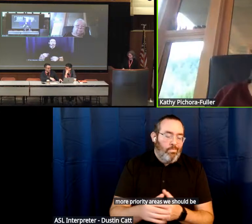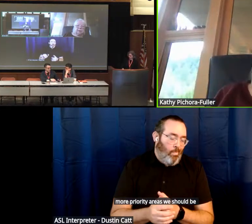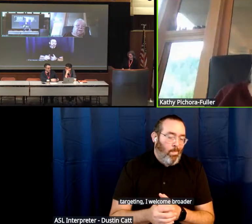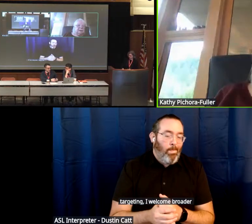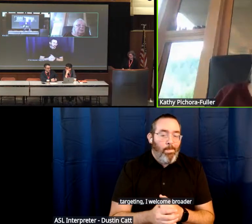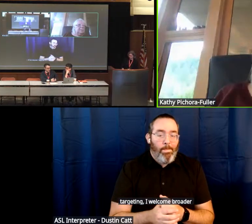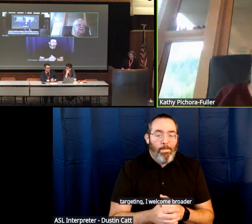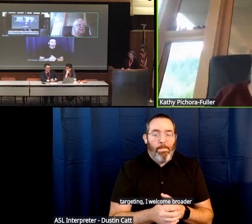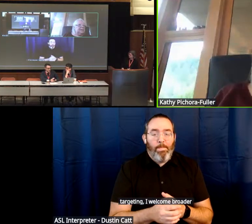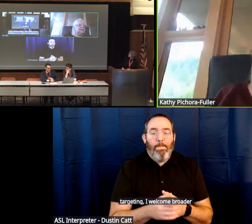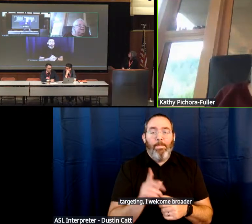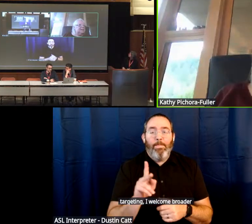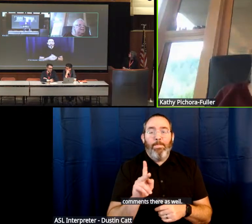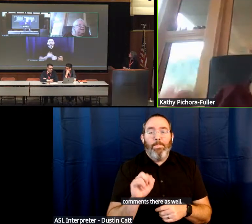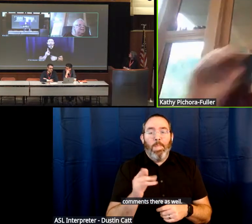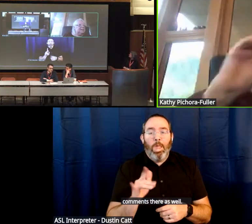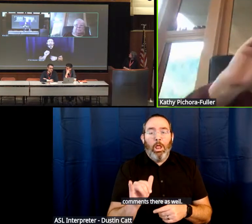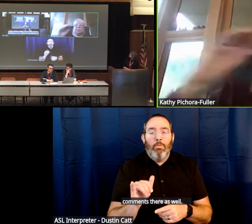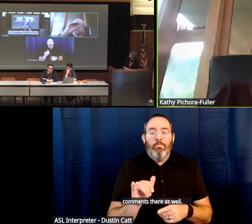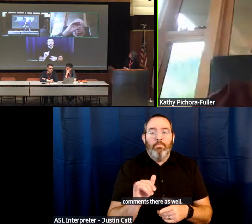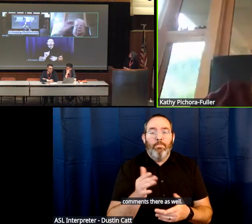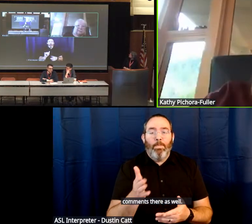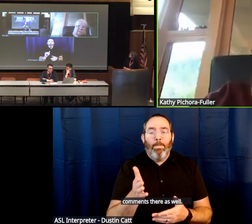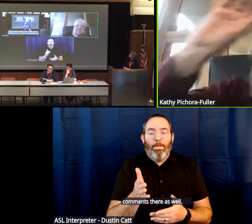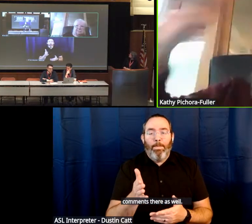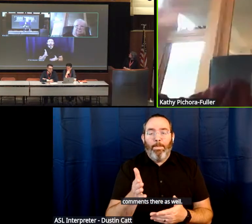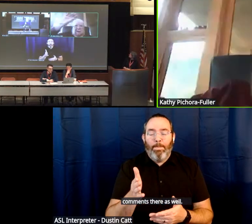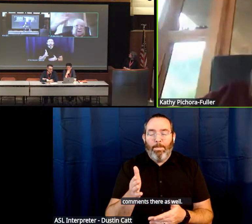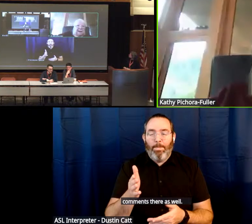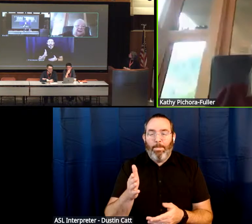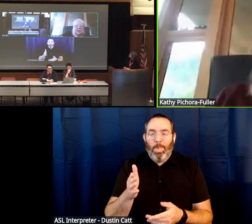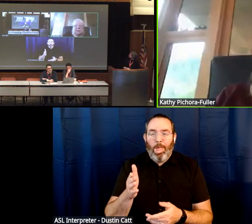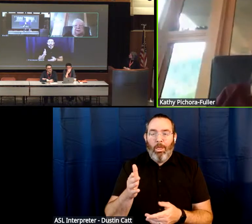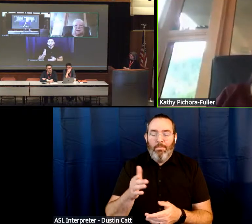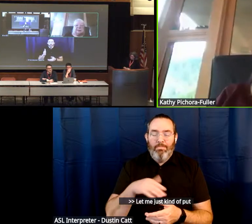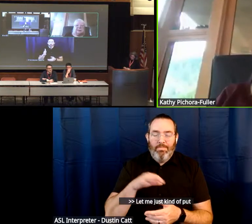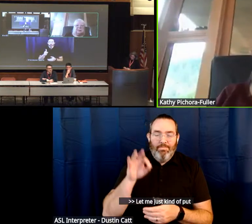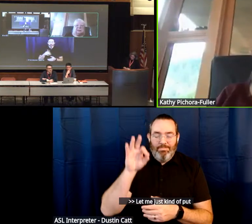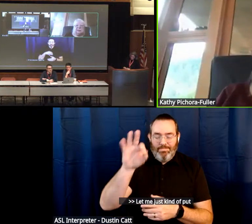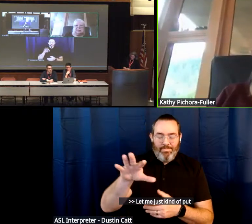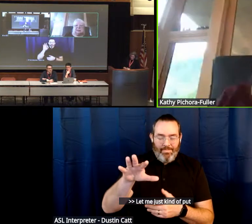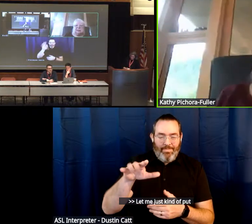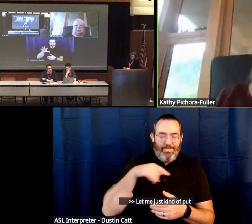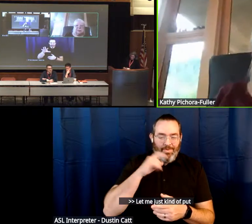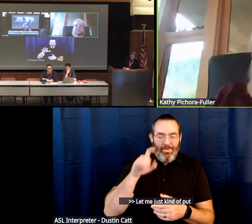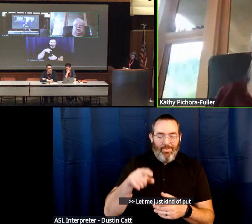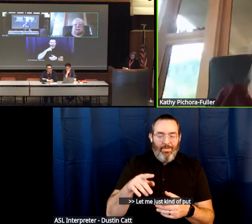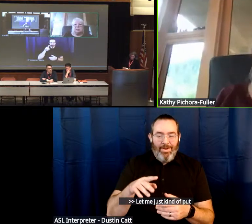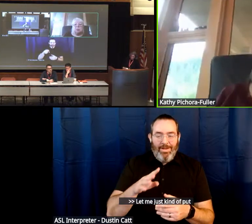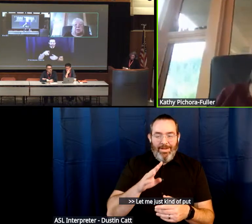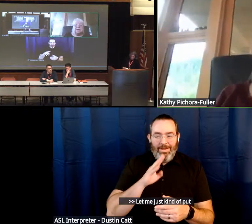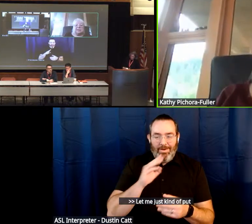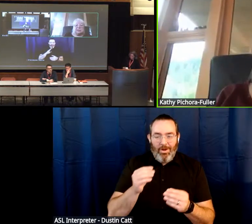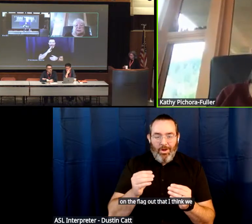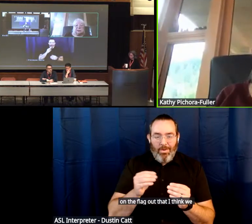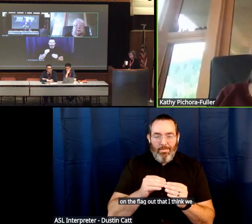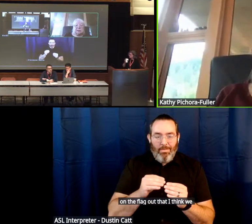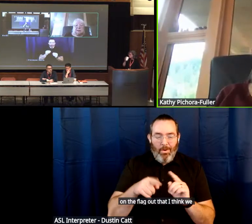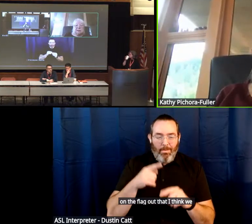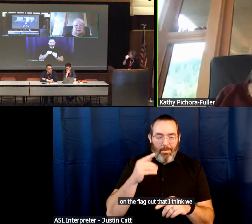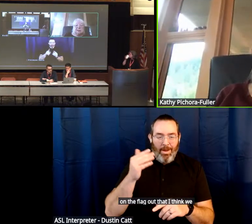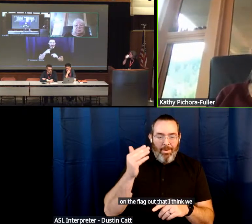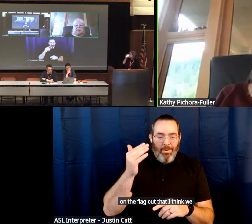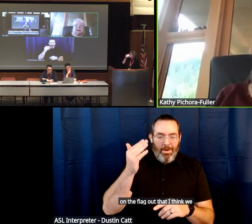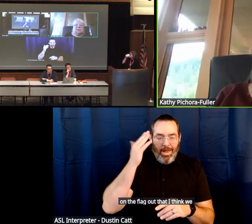Let me just kind of put on the flag out that I think we need to talk about knowledge mobilization.